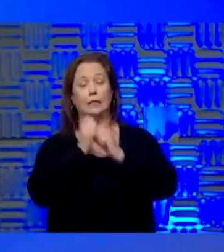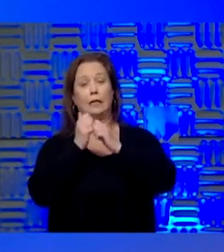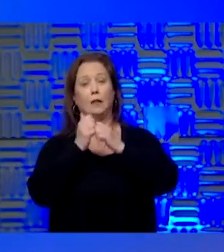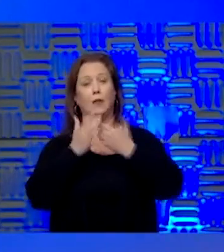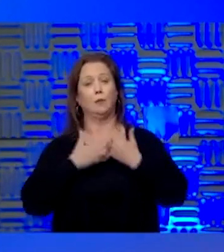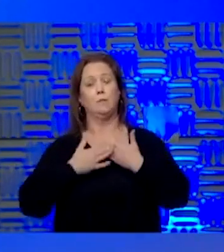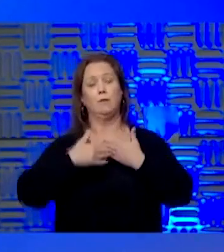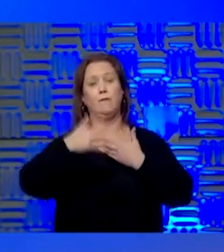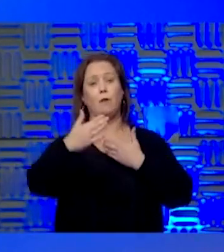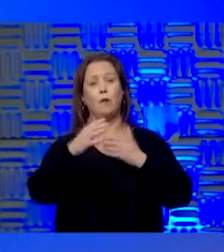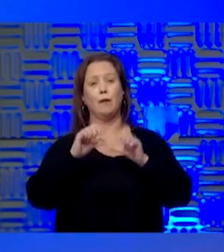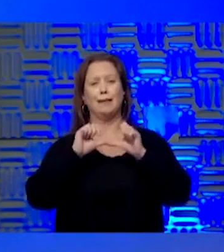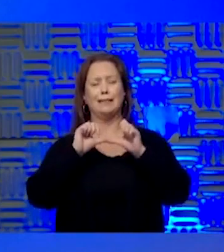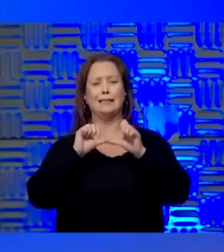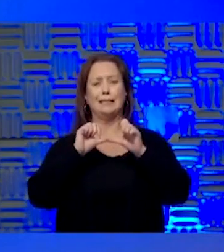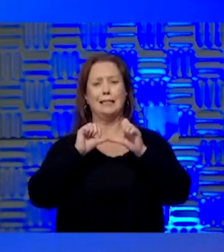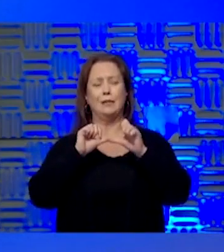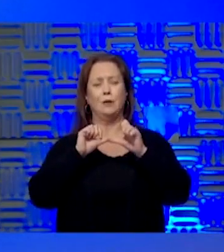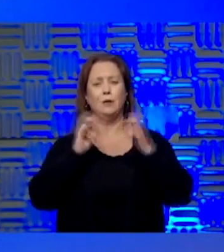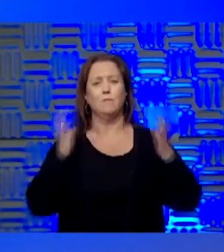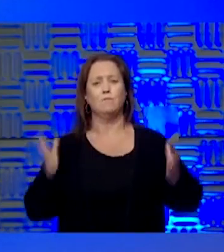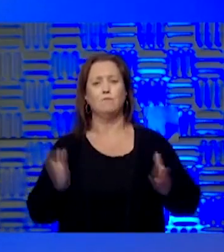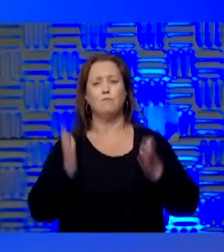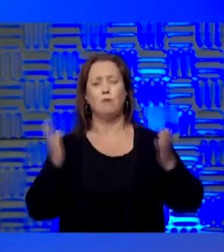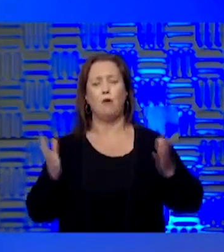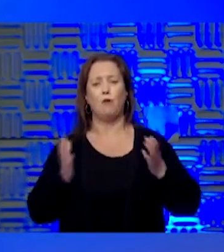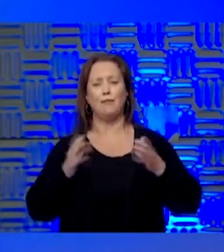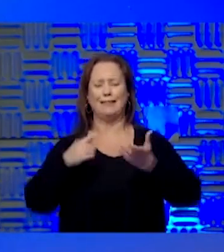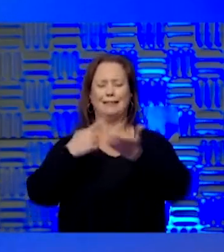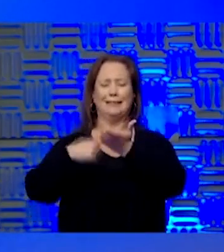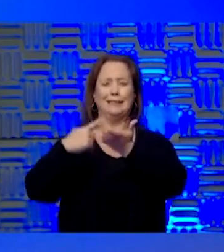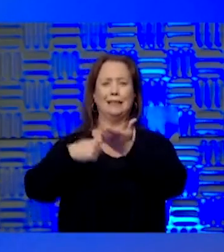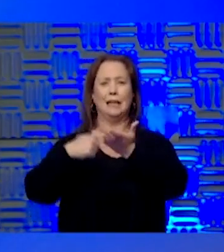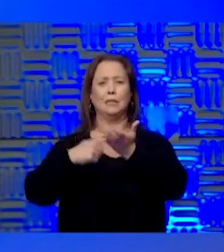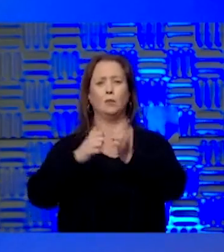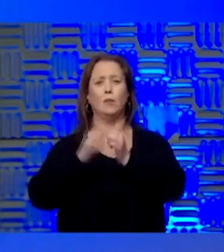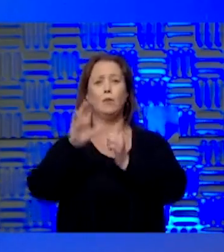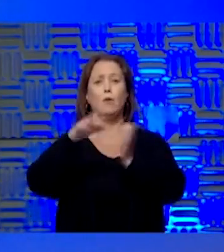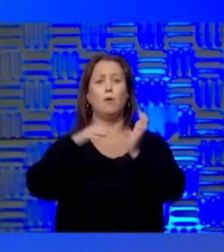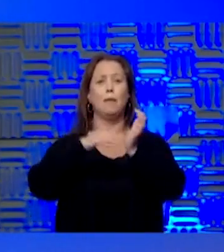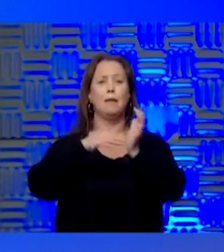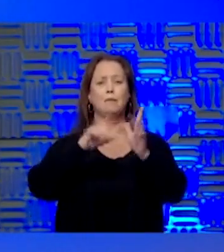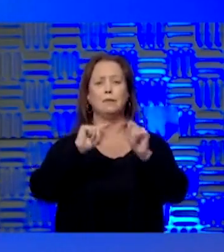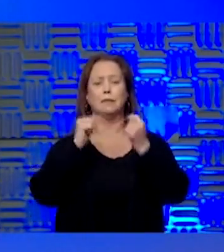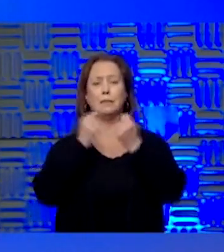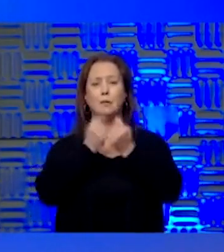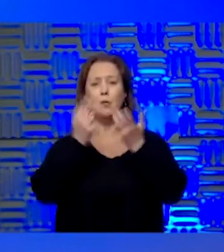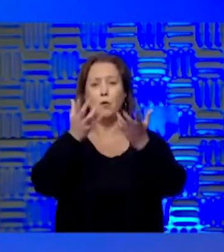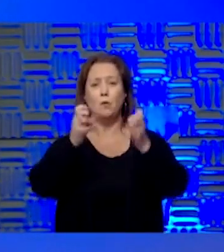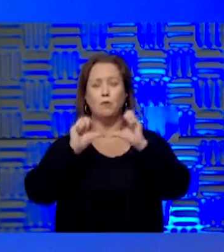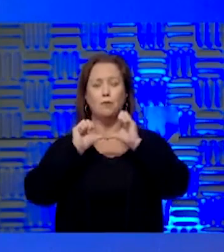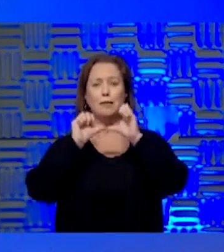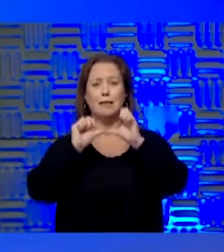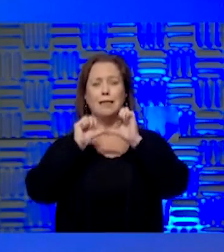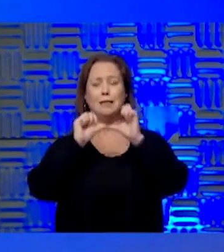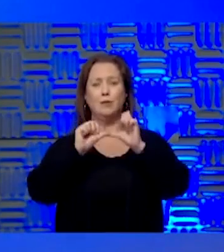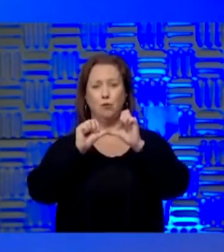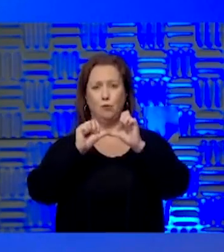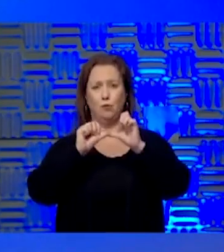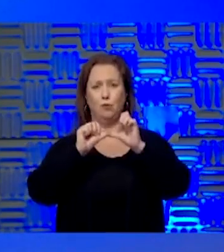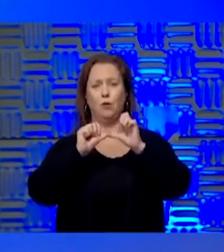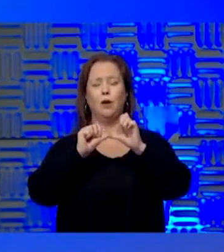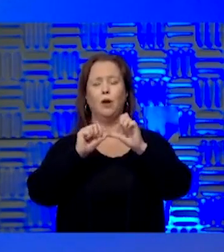we move forward, we want to continue to promote, discuss with your medical teams. We want you to continue to treat